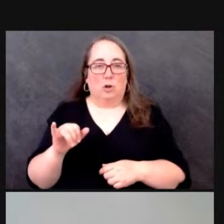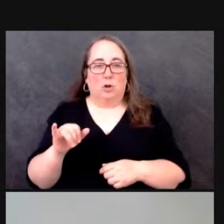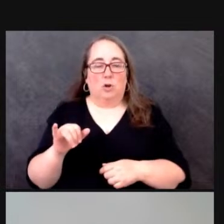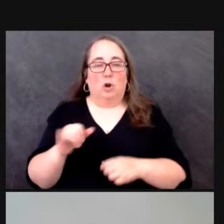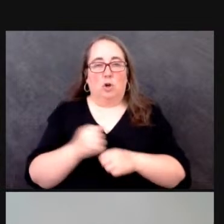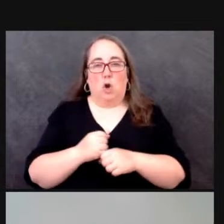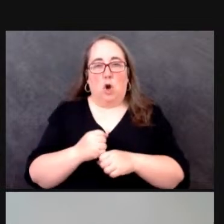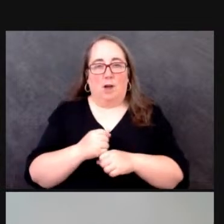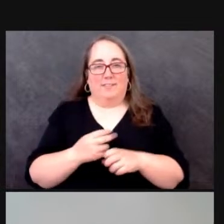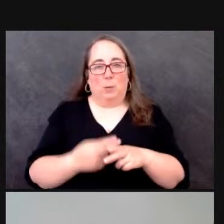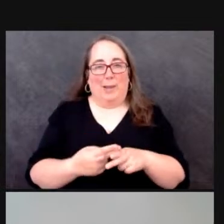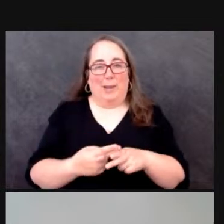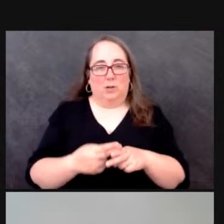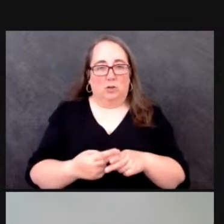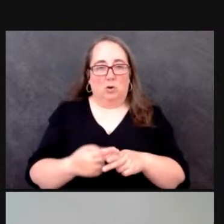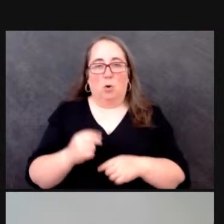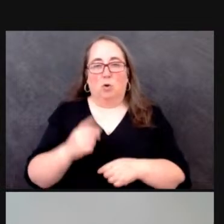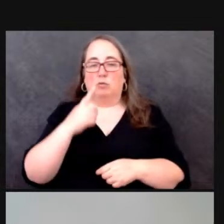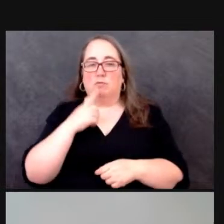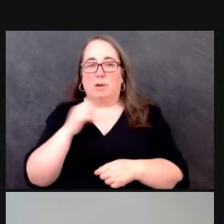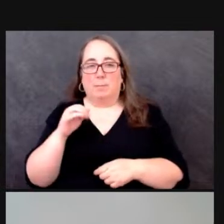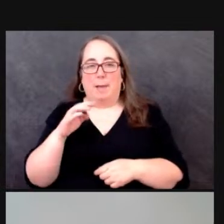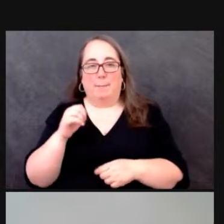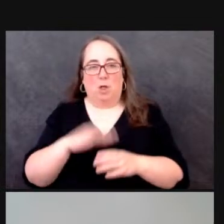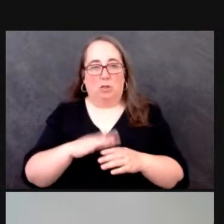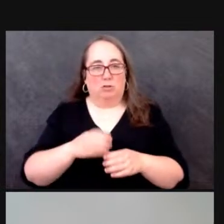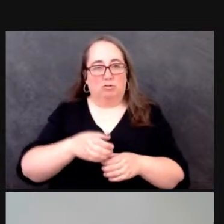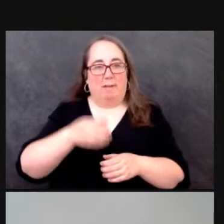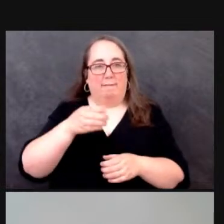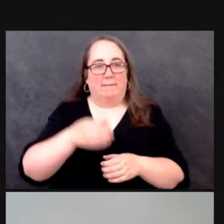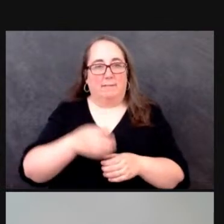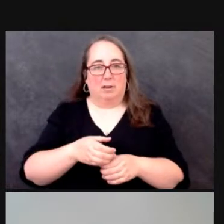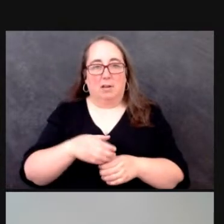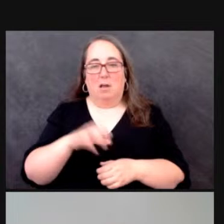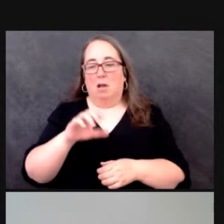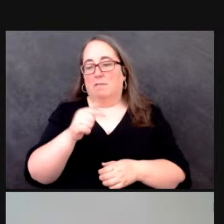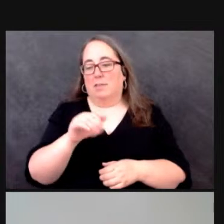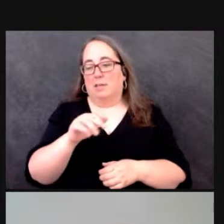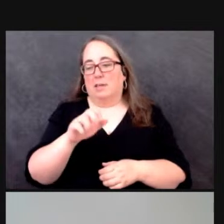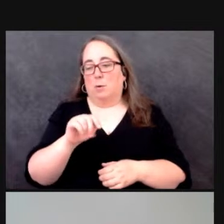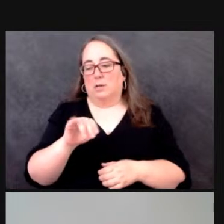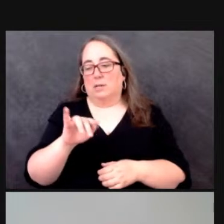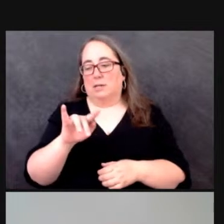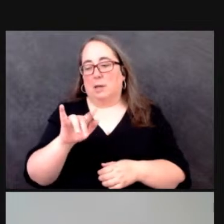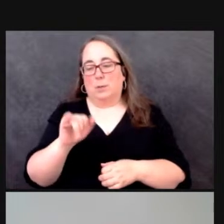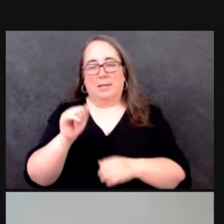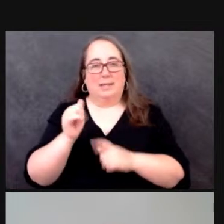maple, which comprises the shaft of the Garrett County candlesticks.